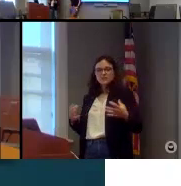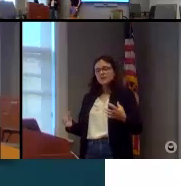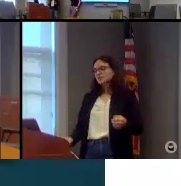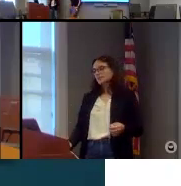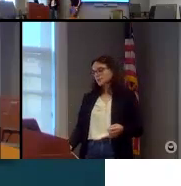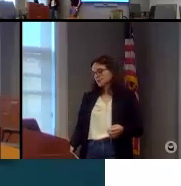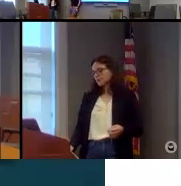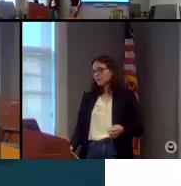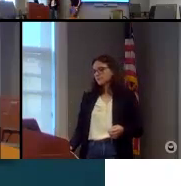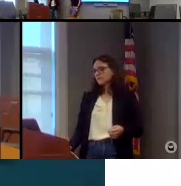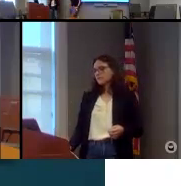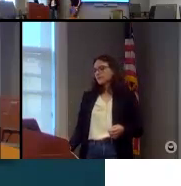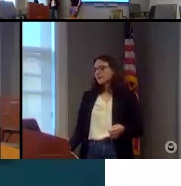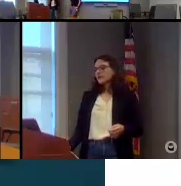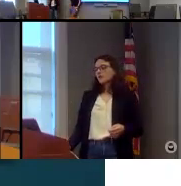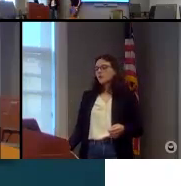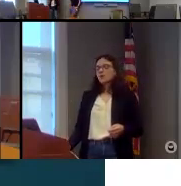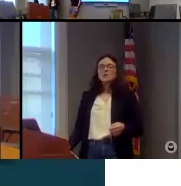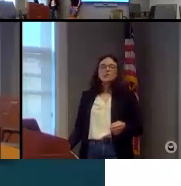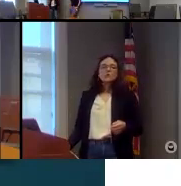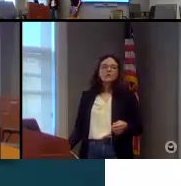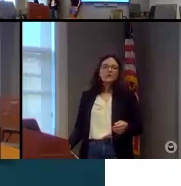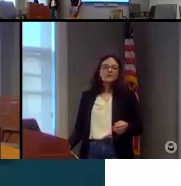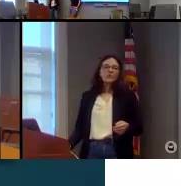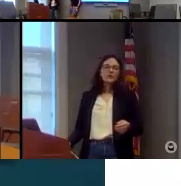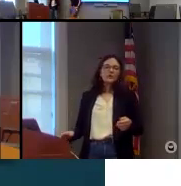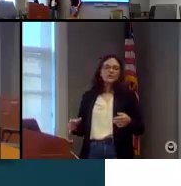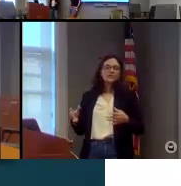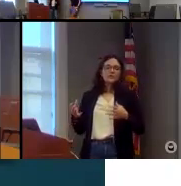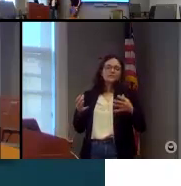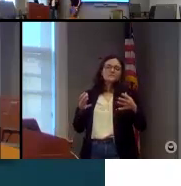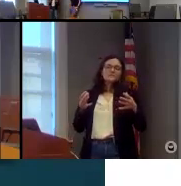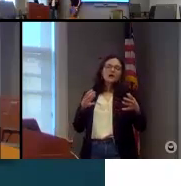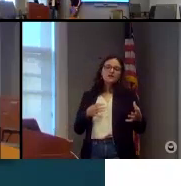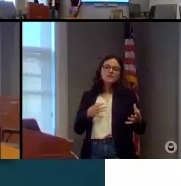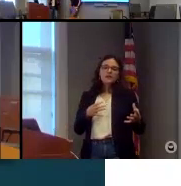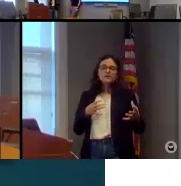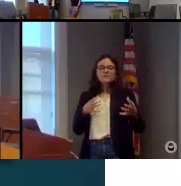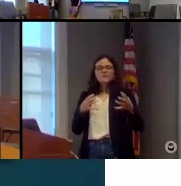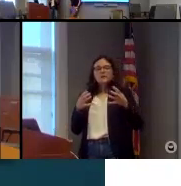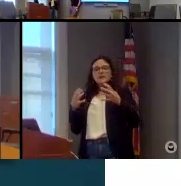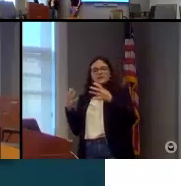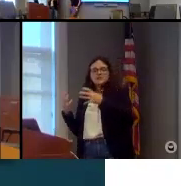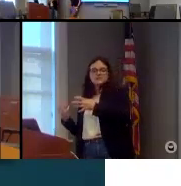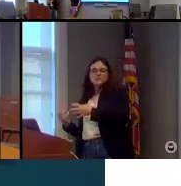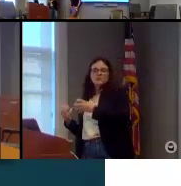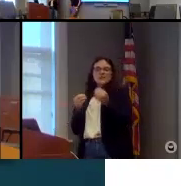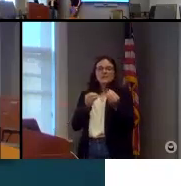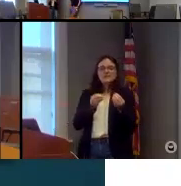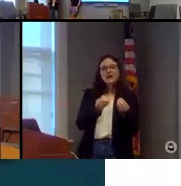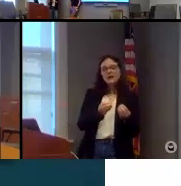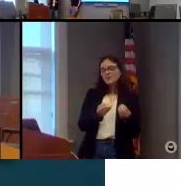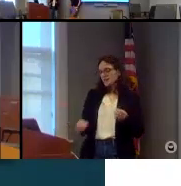escalate spatially and temporally. And so when we incorporate our knowledge about hotspots and how they shift